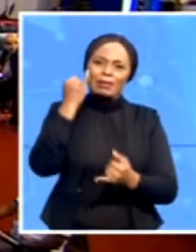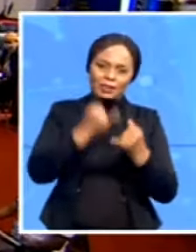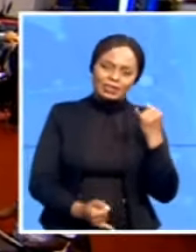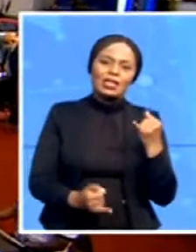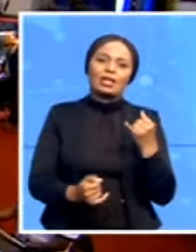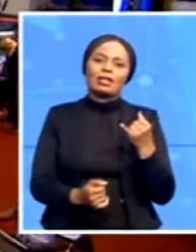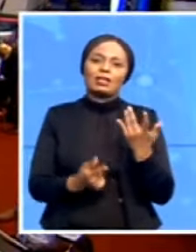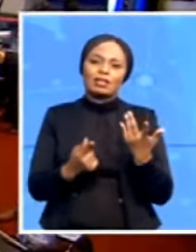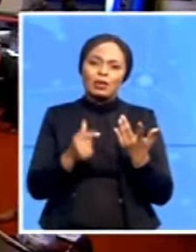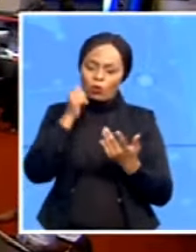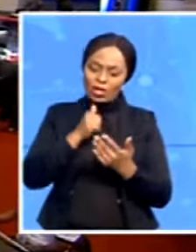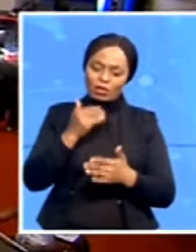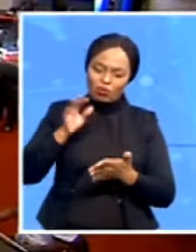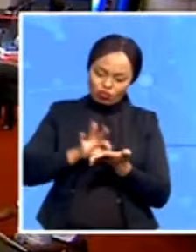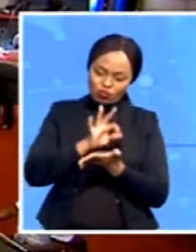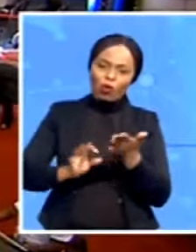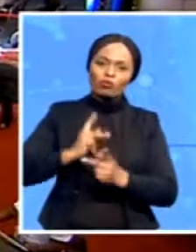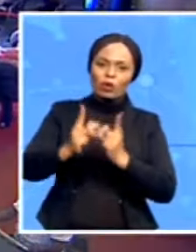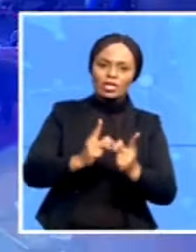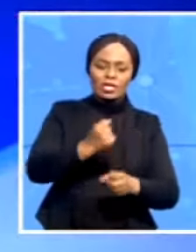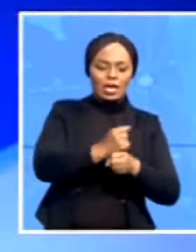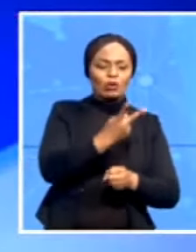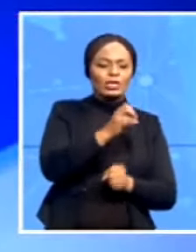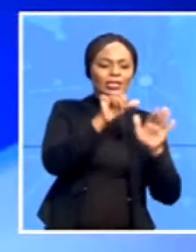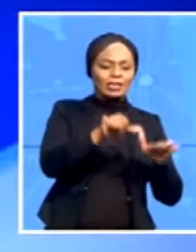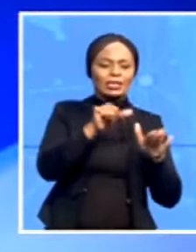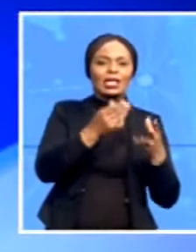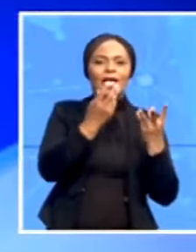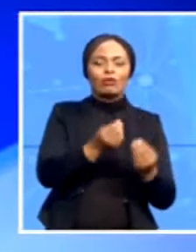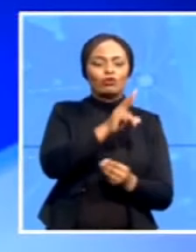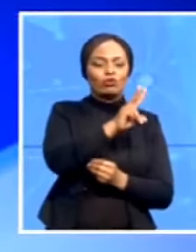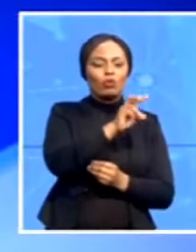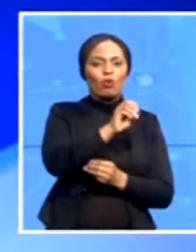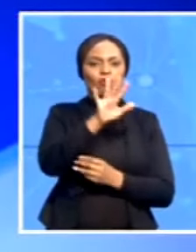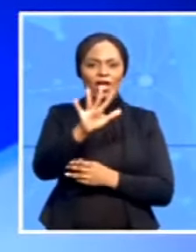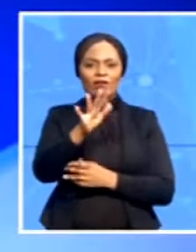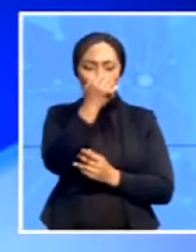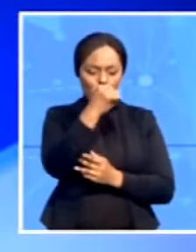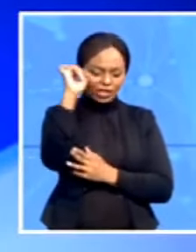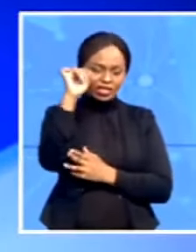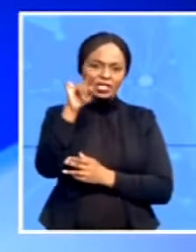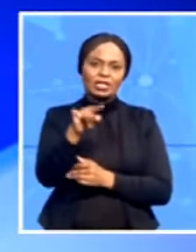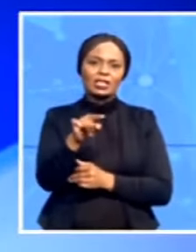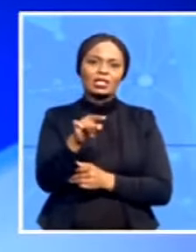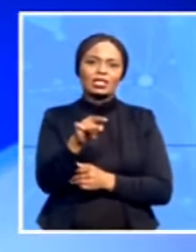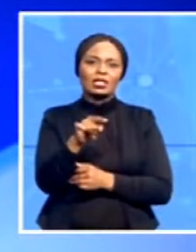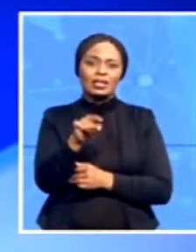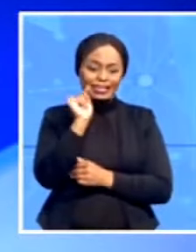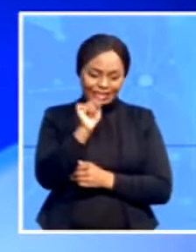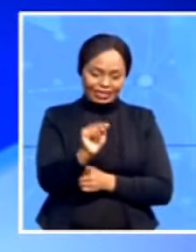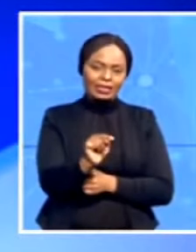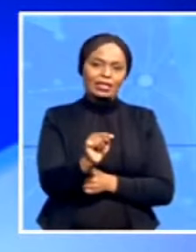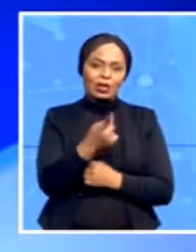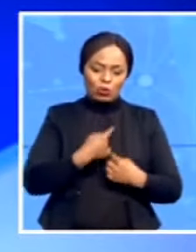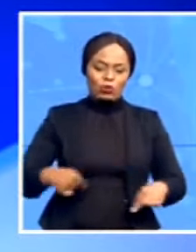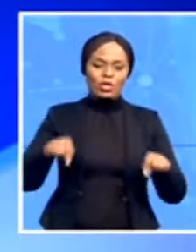had about 205 objections that we had to deal with as a commission at that stage. Now, I can